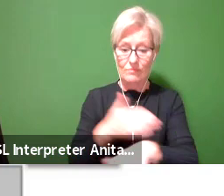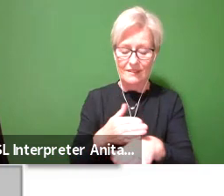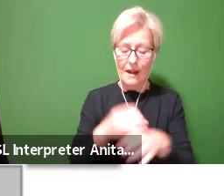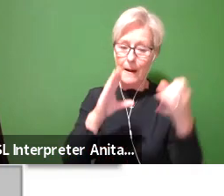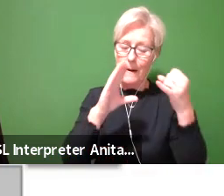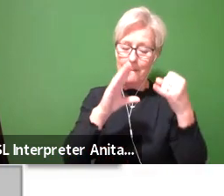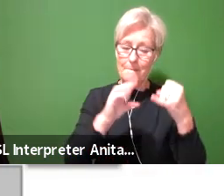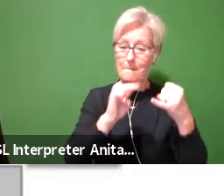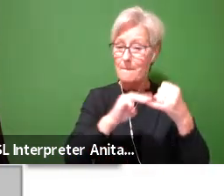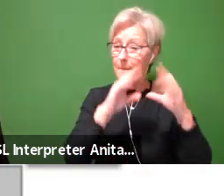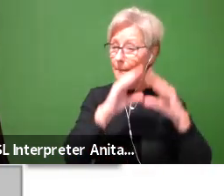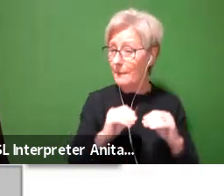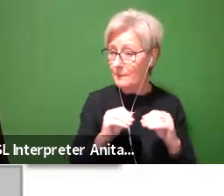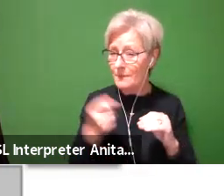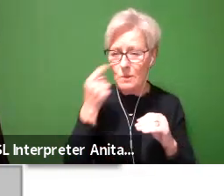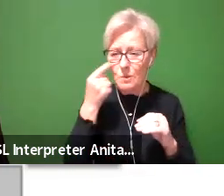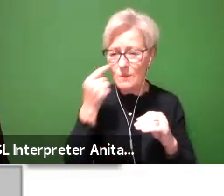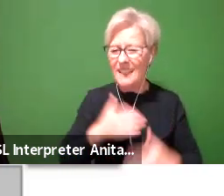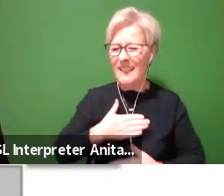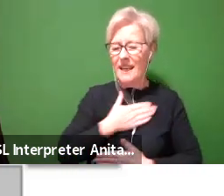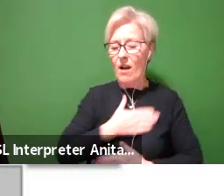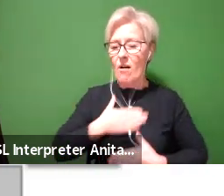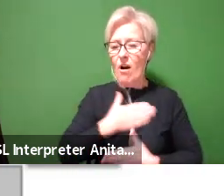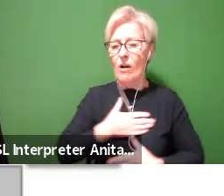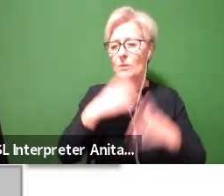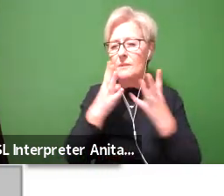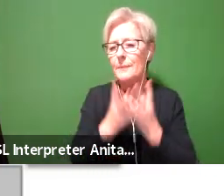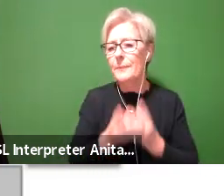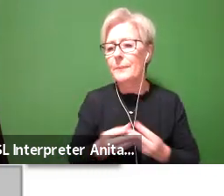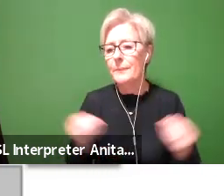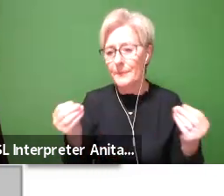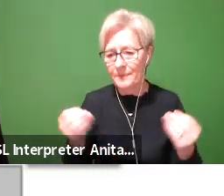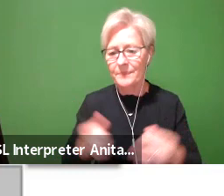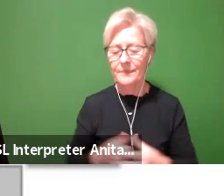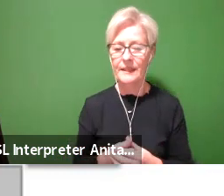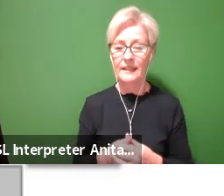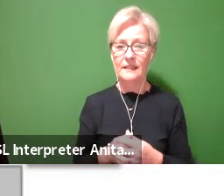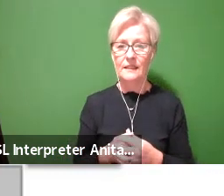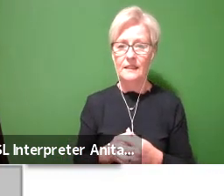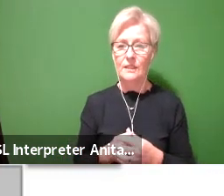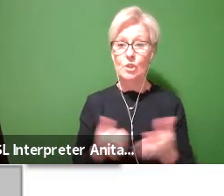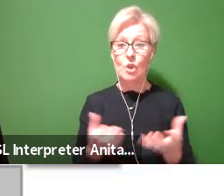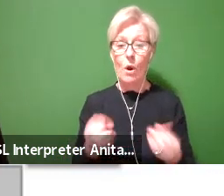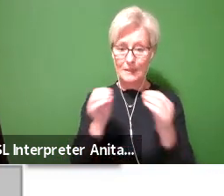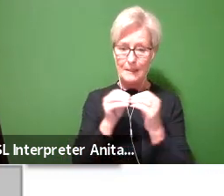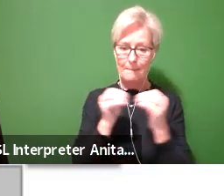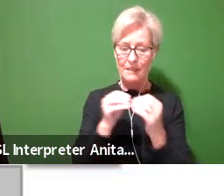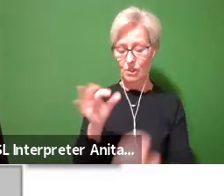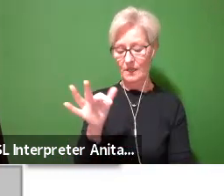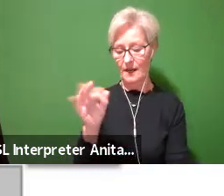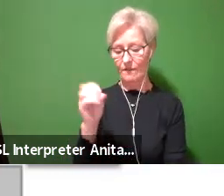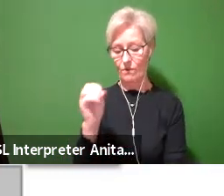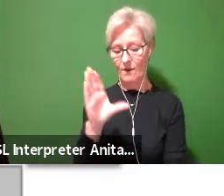that depletion of estrogen. The other important hormone that I'd like to mention here is the follicle stimulating hormone. It encourages